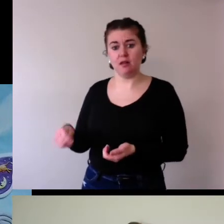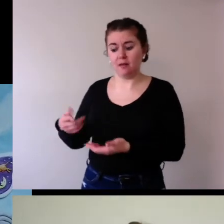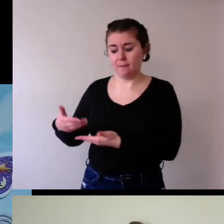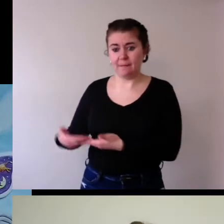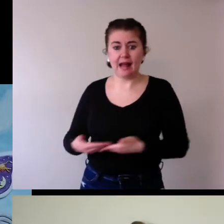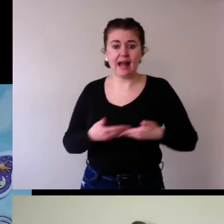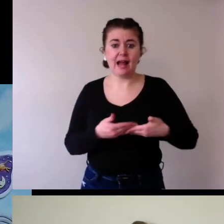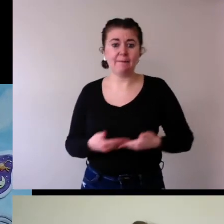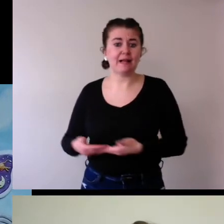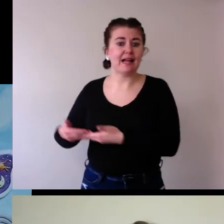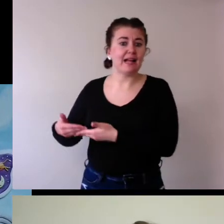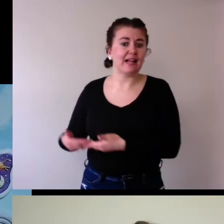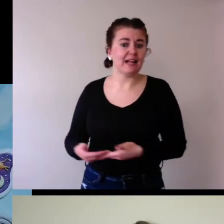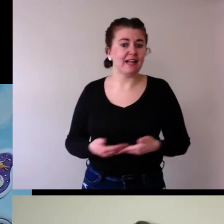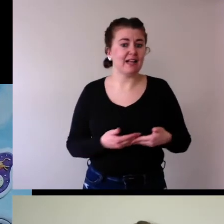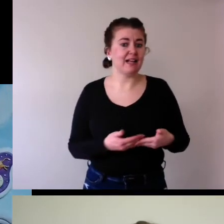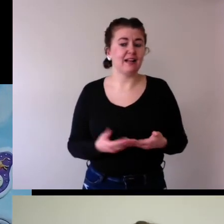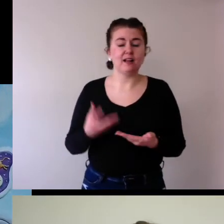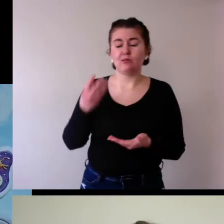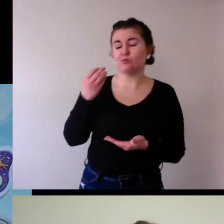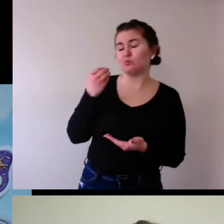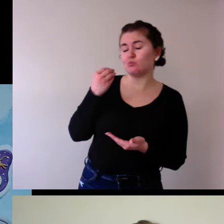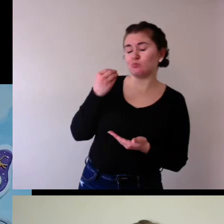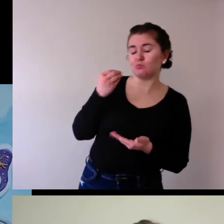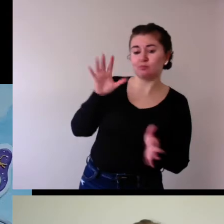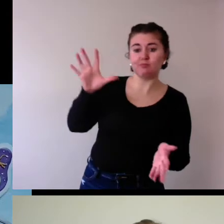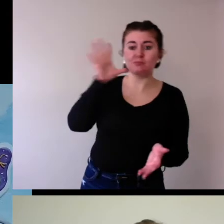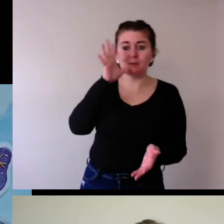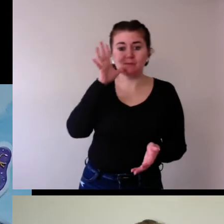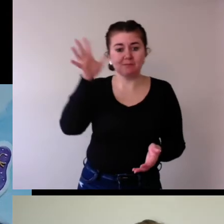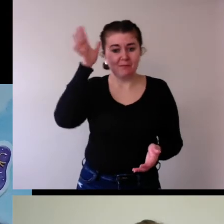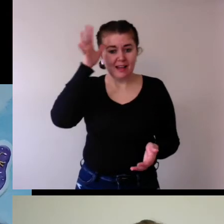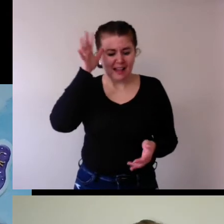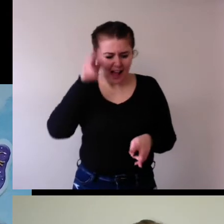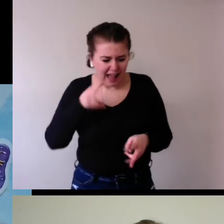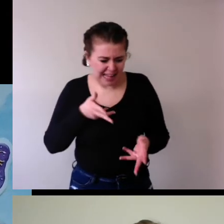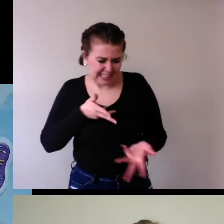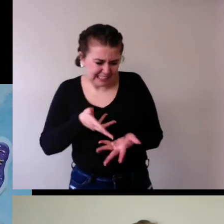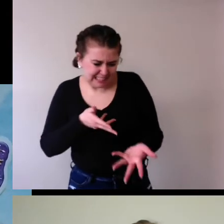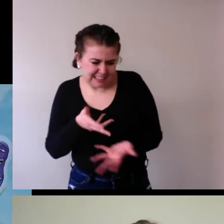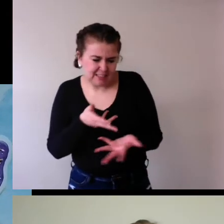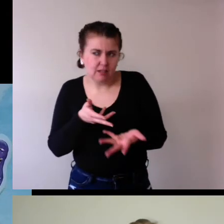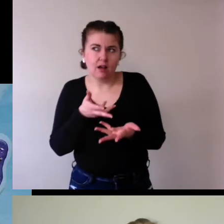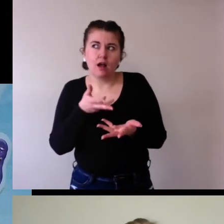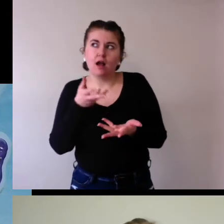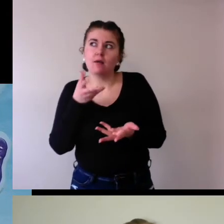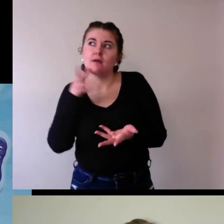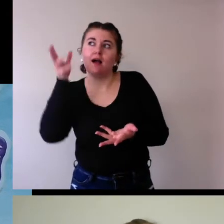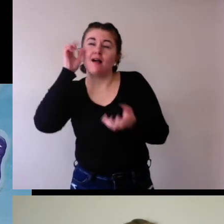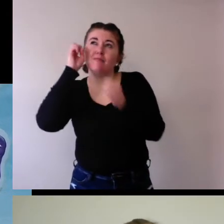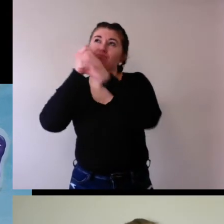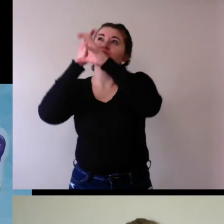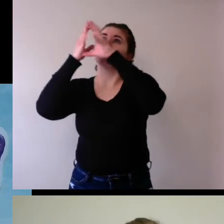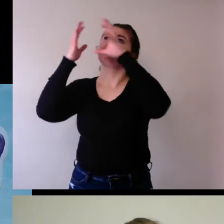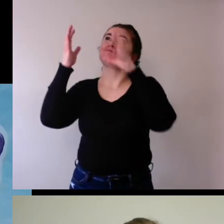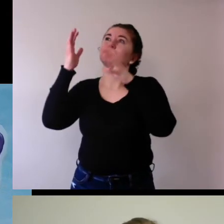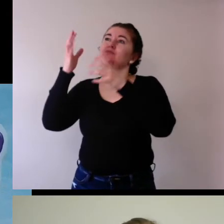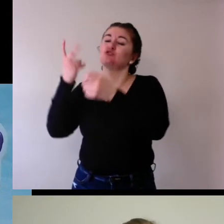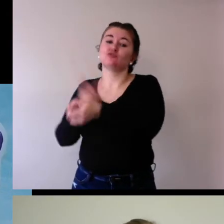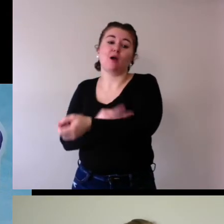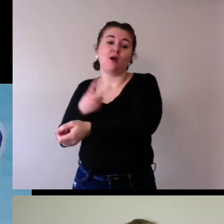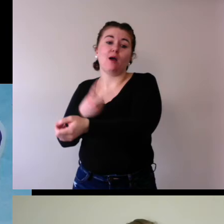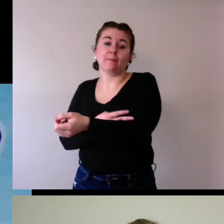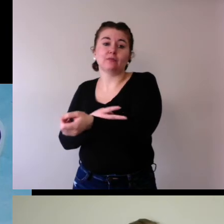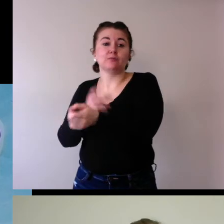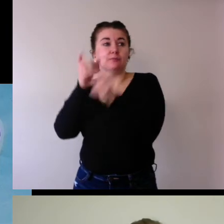And this parent and child are maybe thinking about the cow jumping over